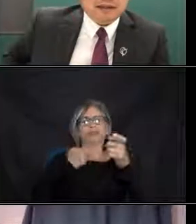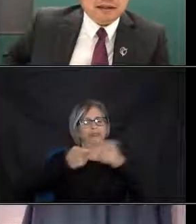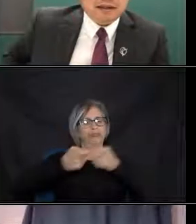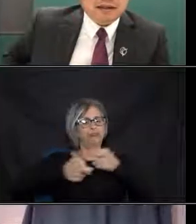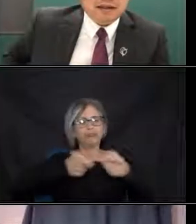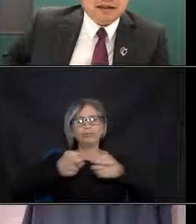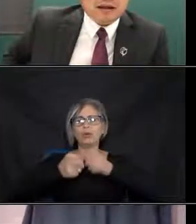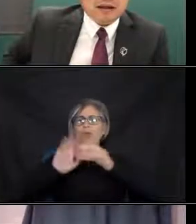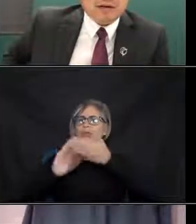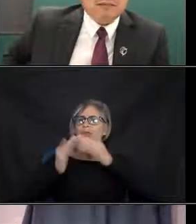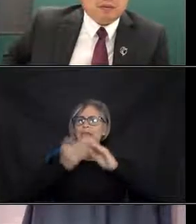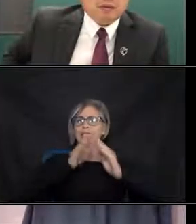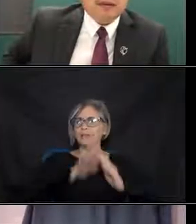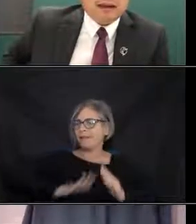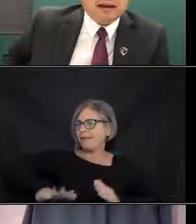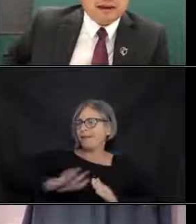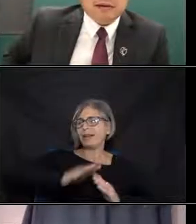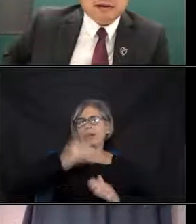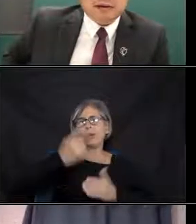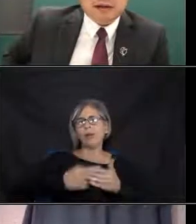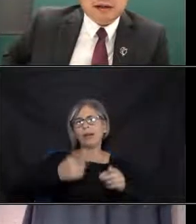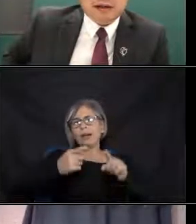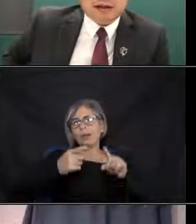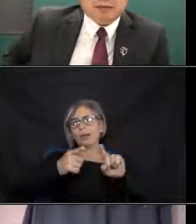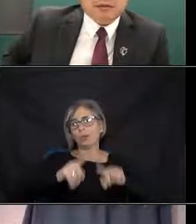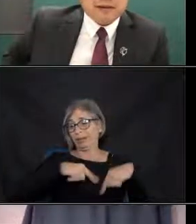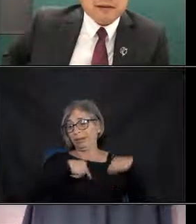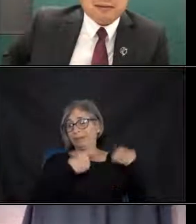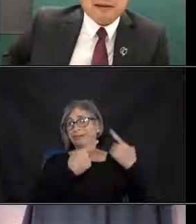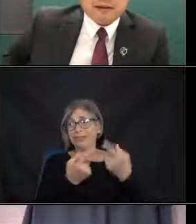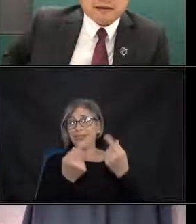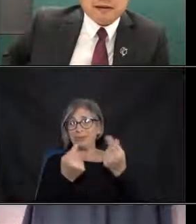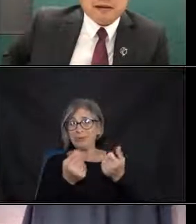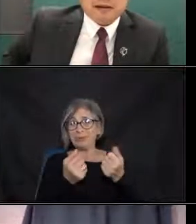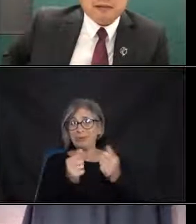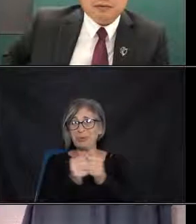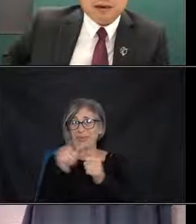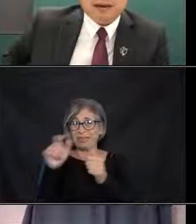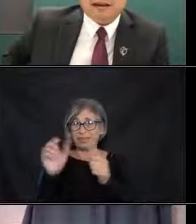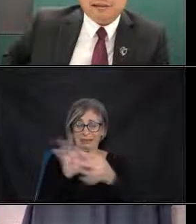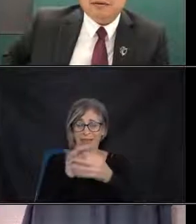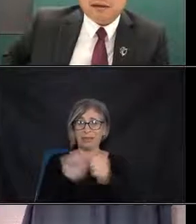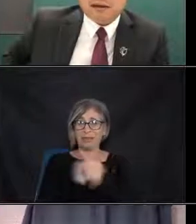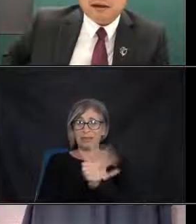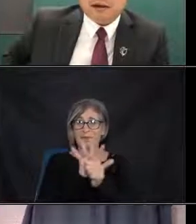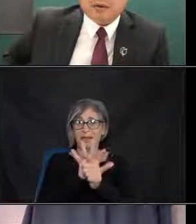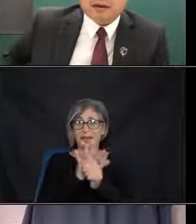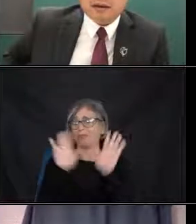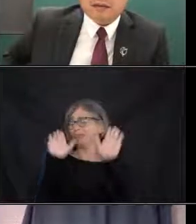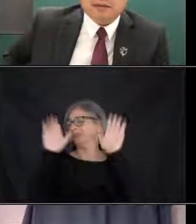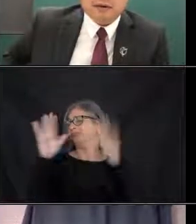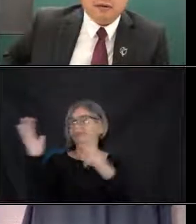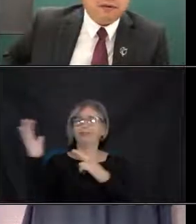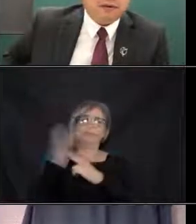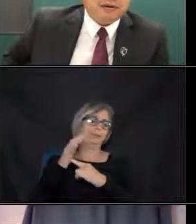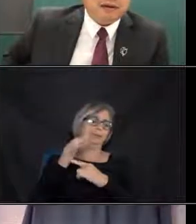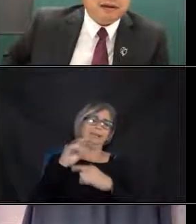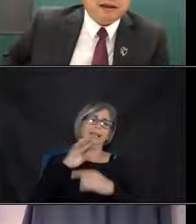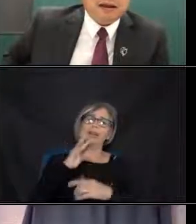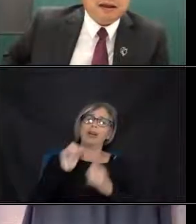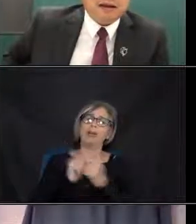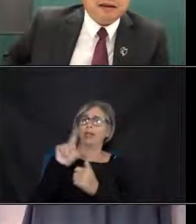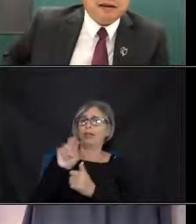of the city, in terms of what we can handle with respect to the pandemic was well-executed. I know I've spoken with